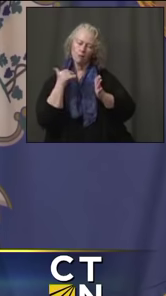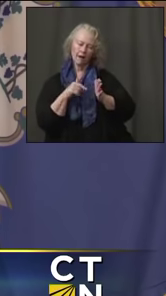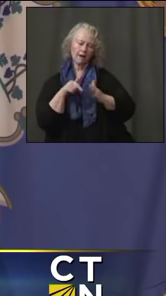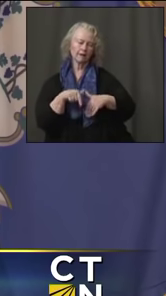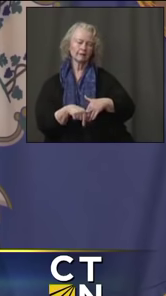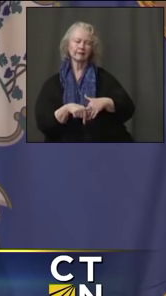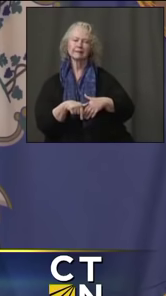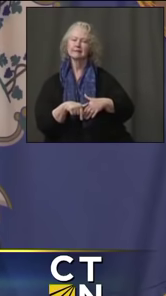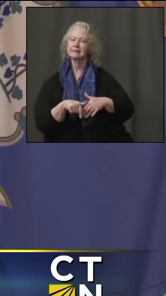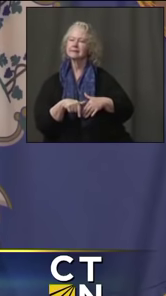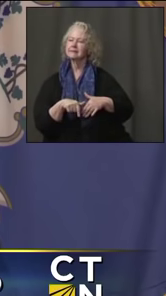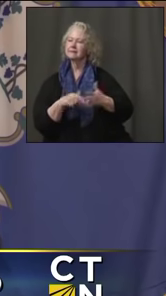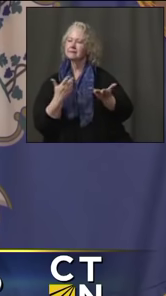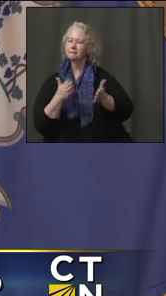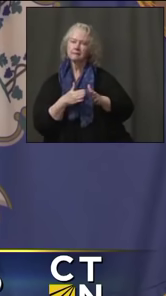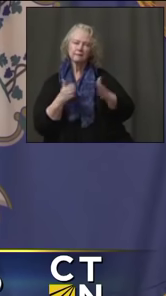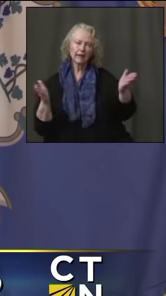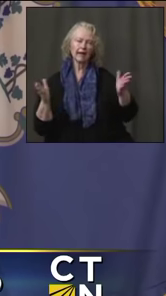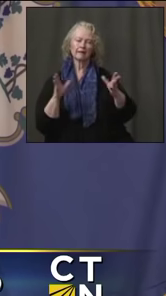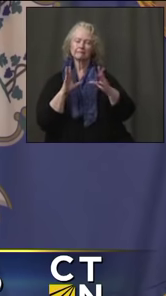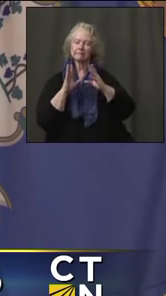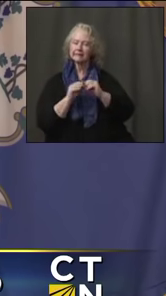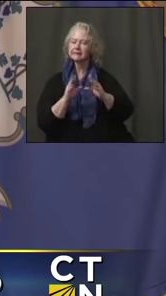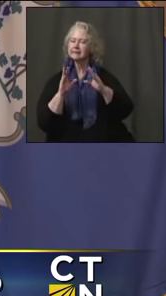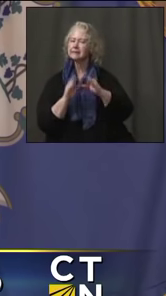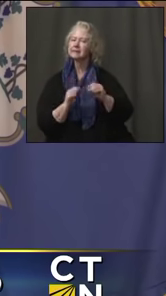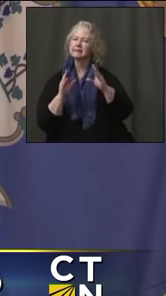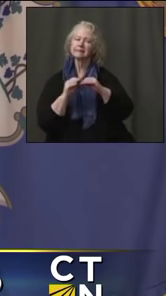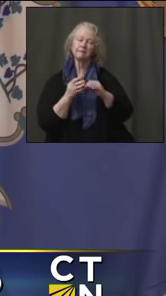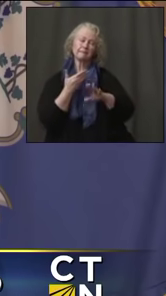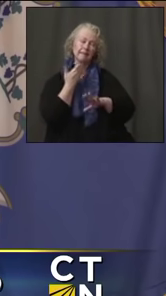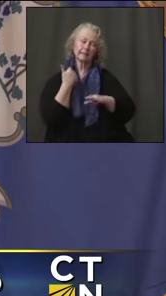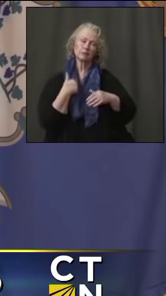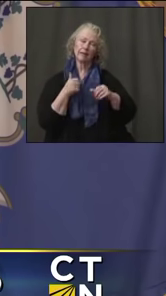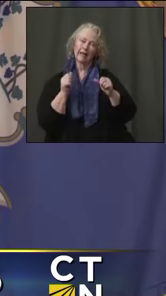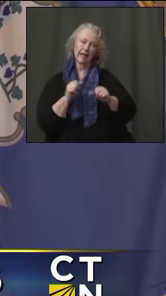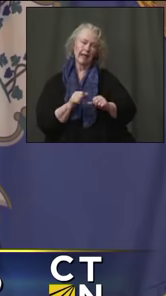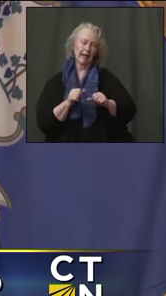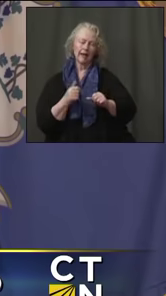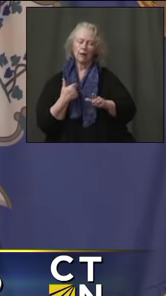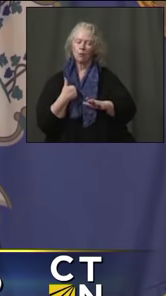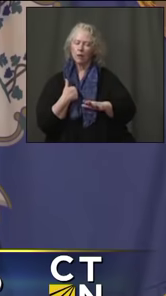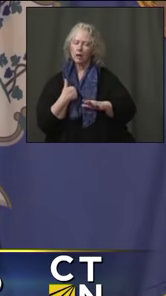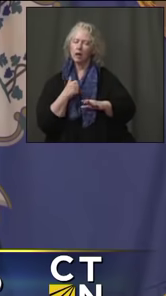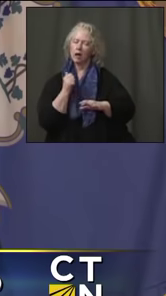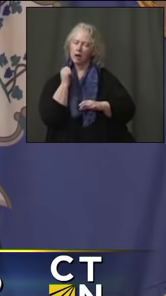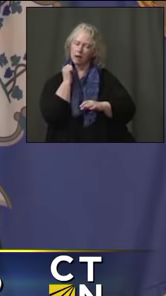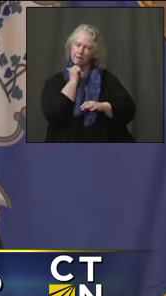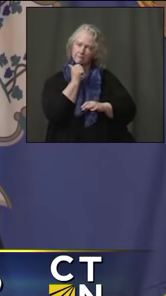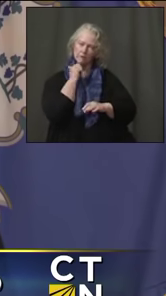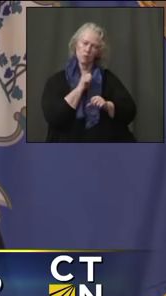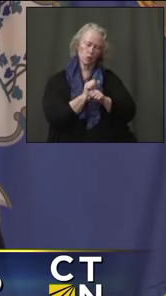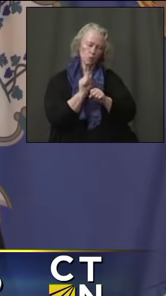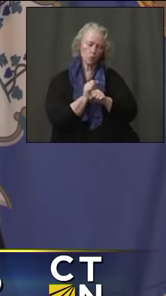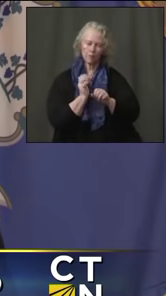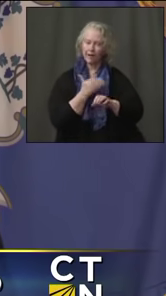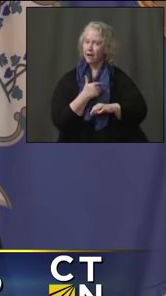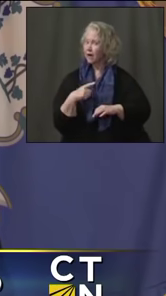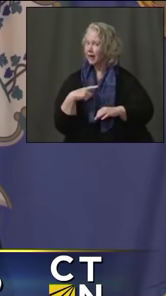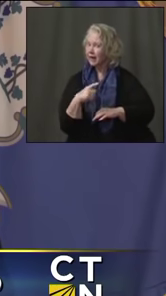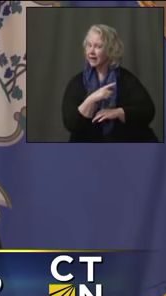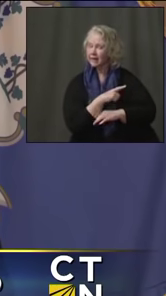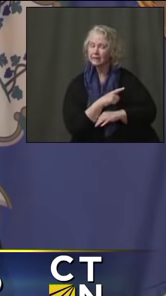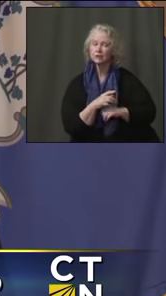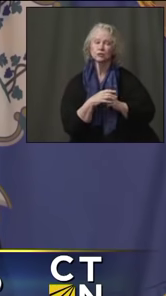of public interfaces as best we can. In the meantime, we work every day with the legislative leadership